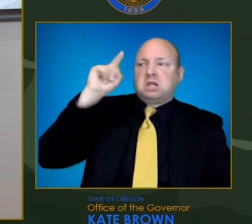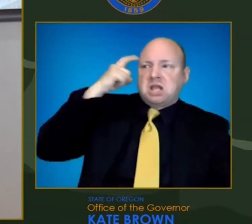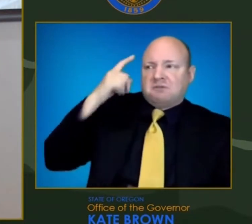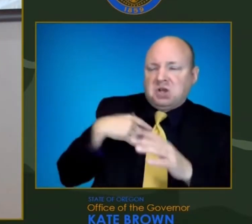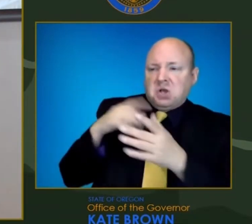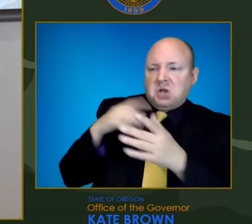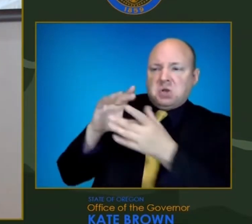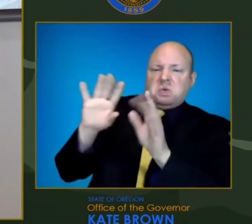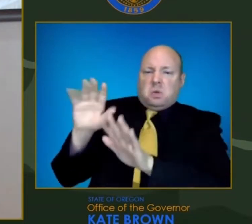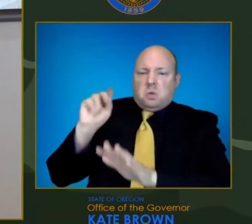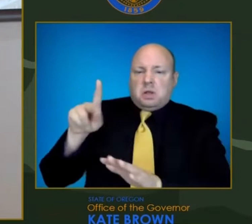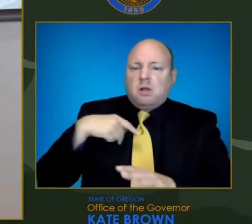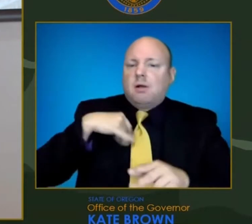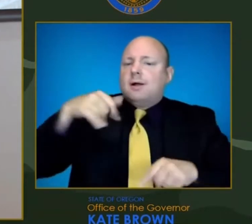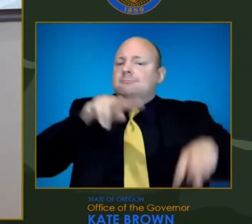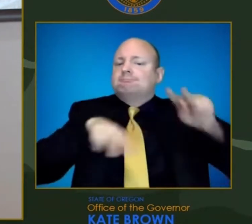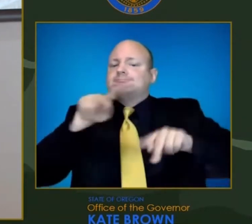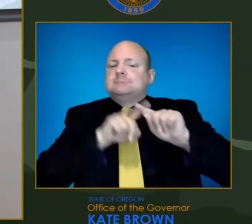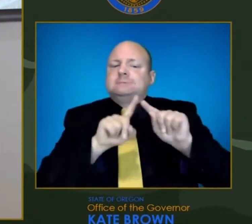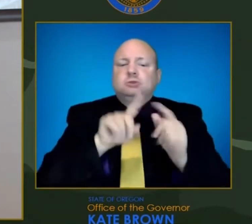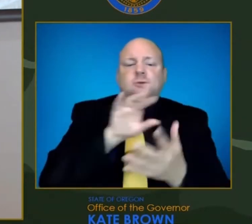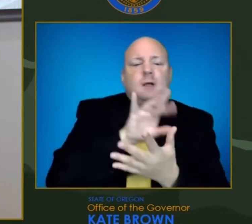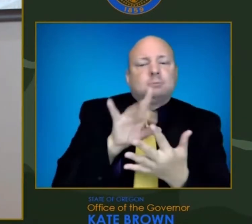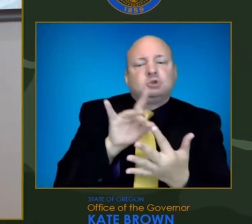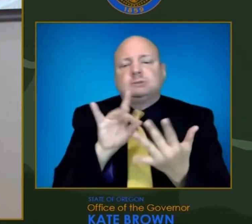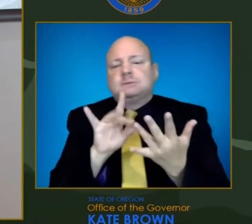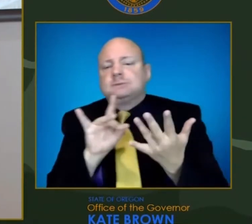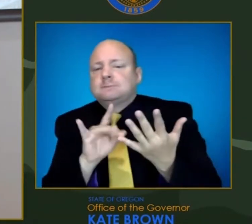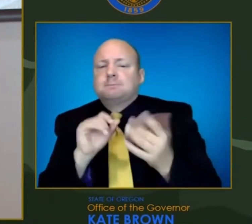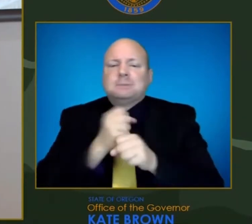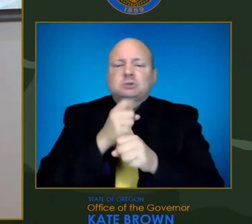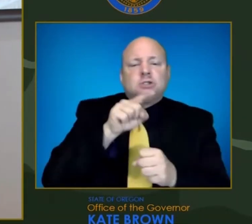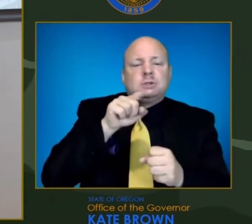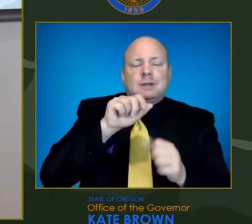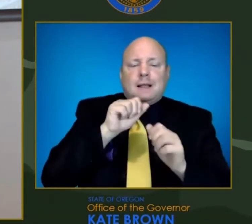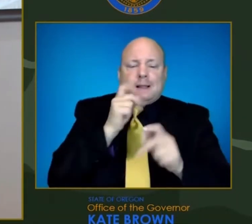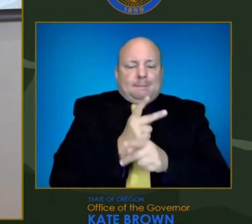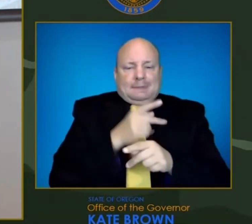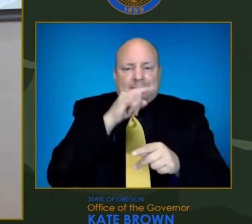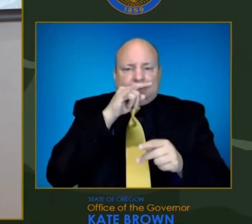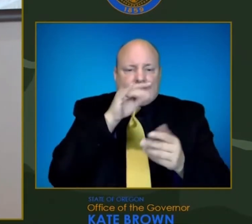able to be in the classroom full time and to limit disruptions.